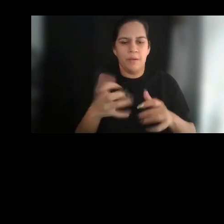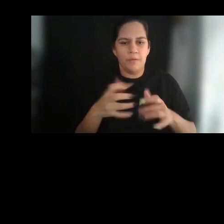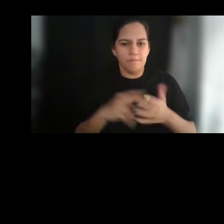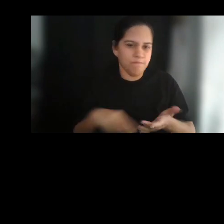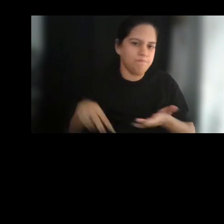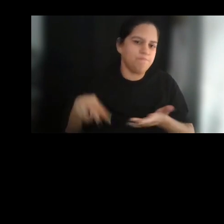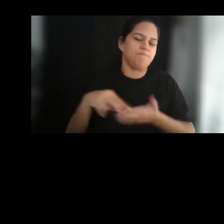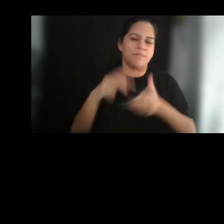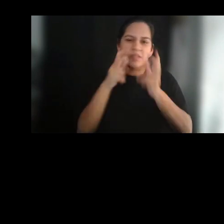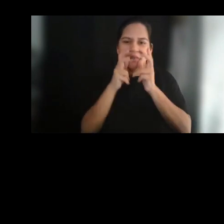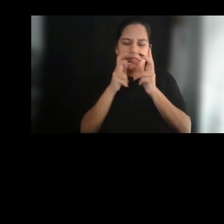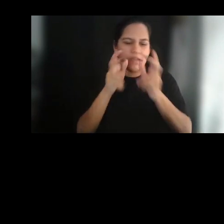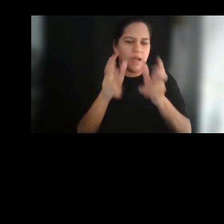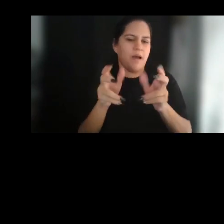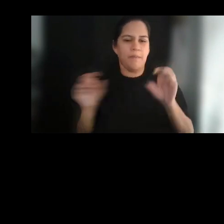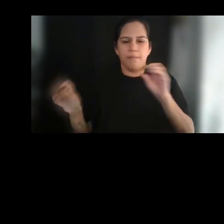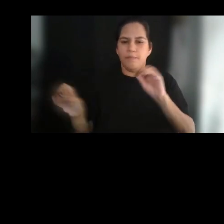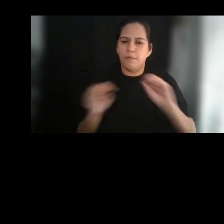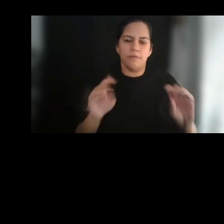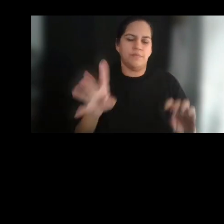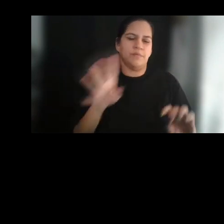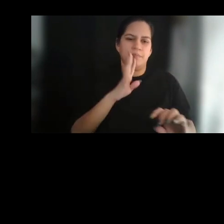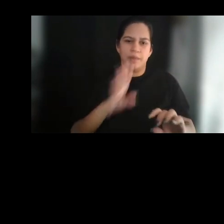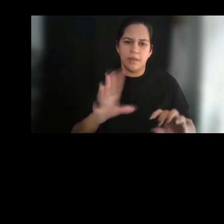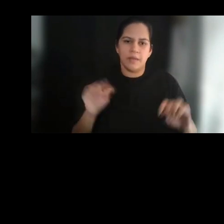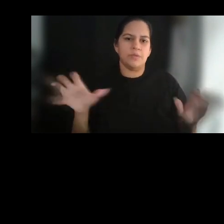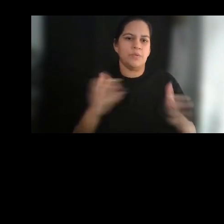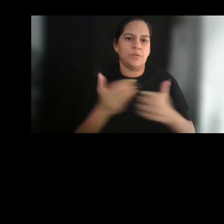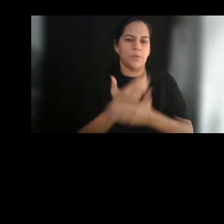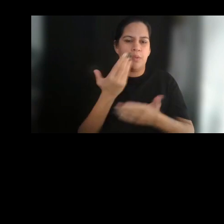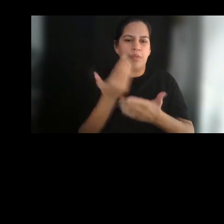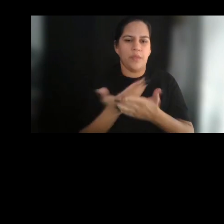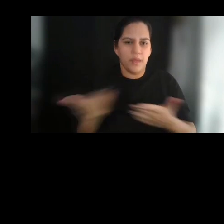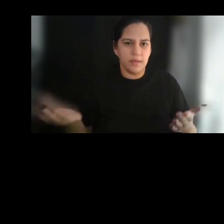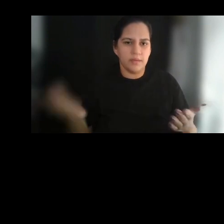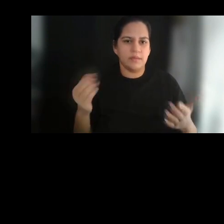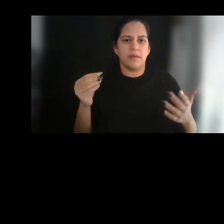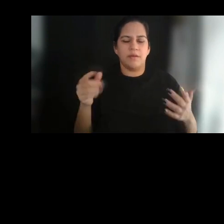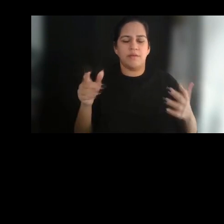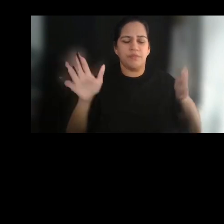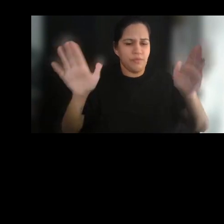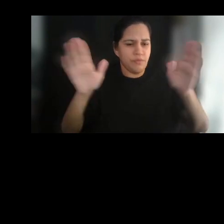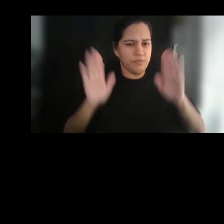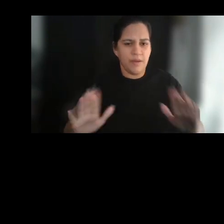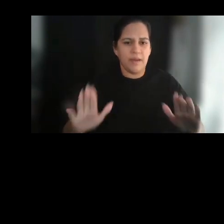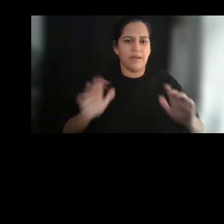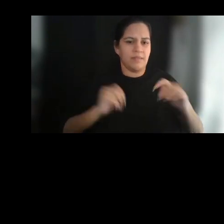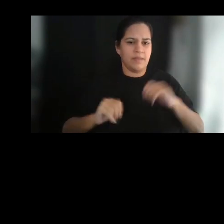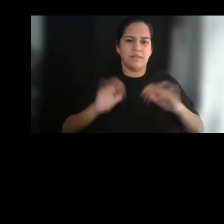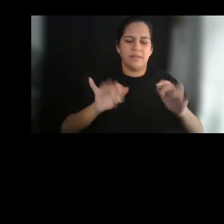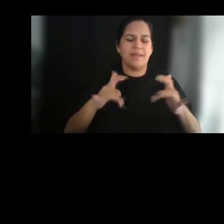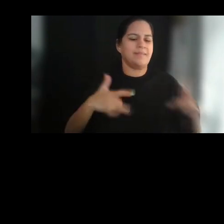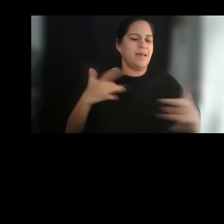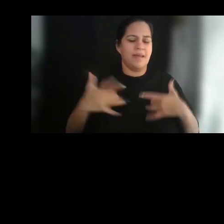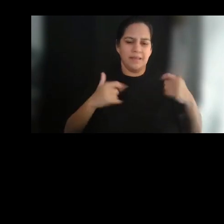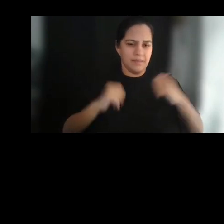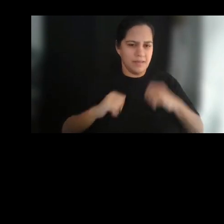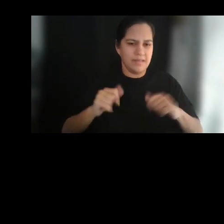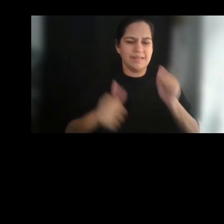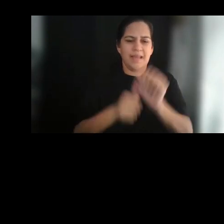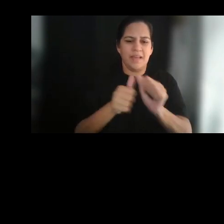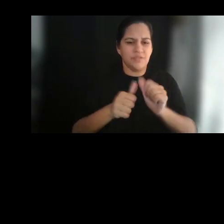and speak and do new things. And great theater does that. Exciting theater does that. Dangerous theater does that. The kind of